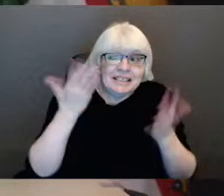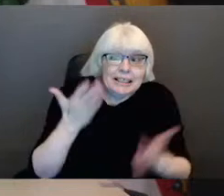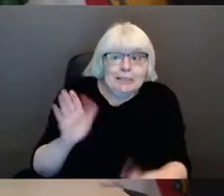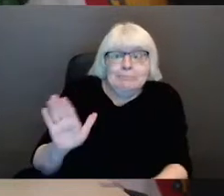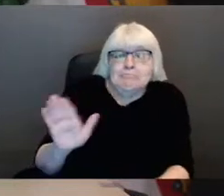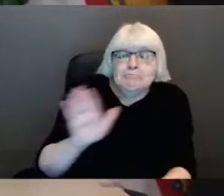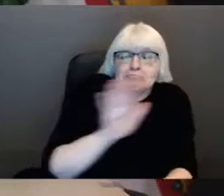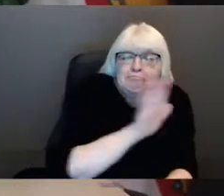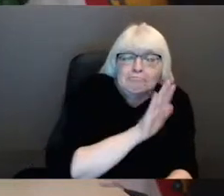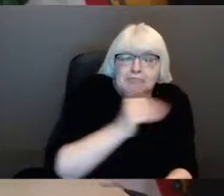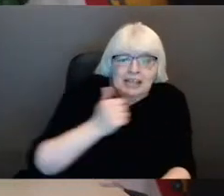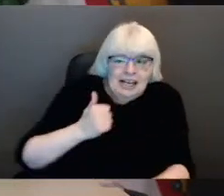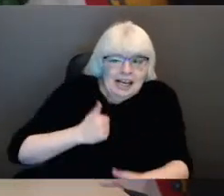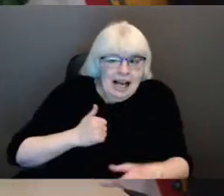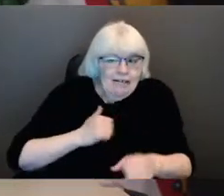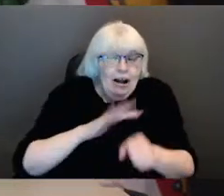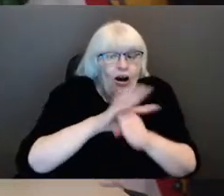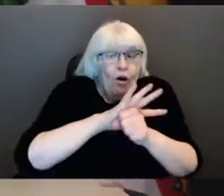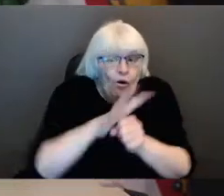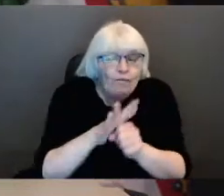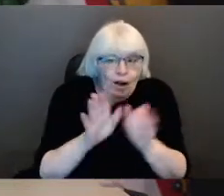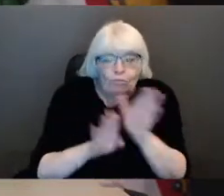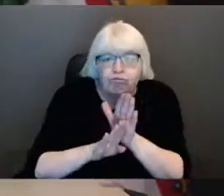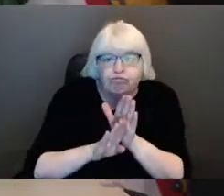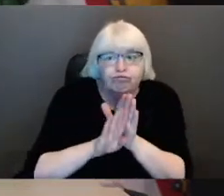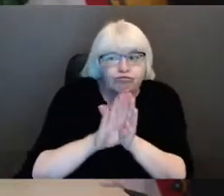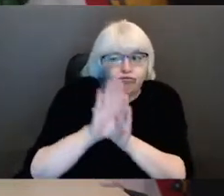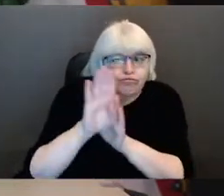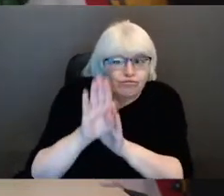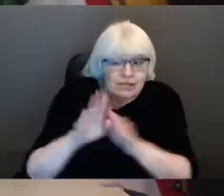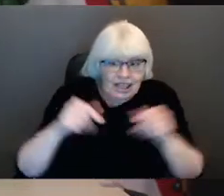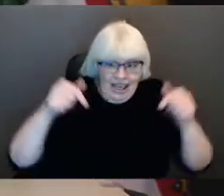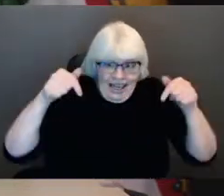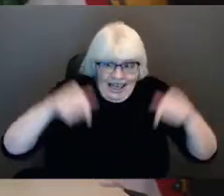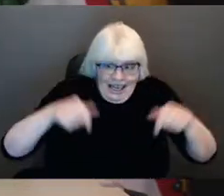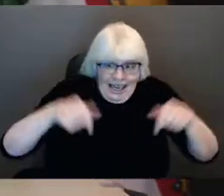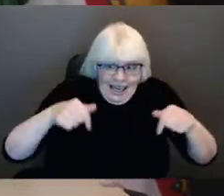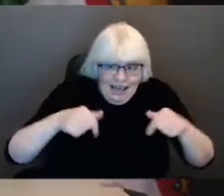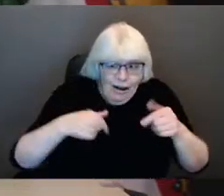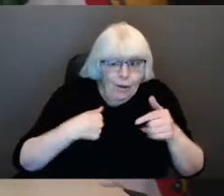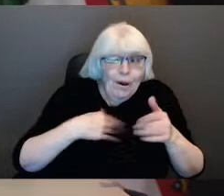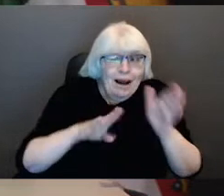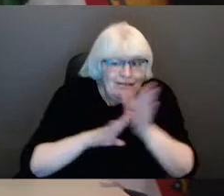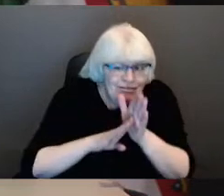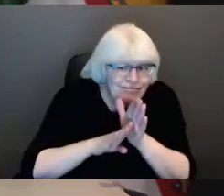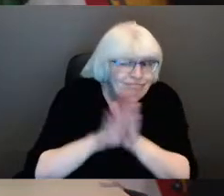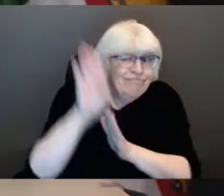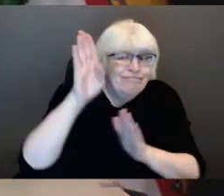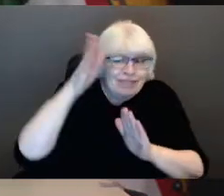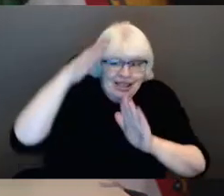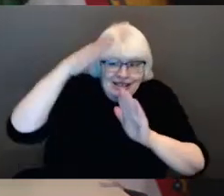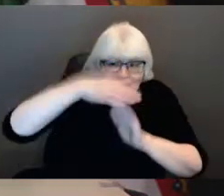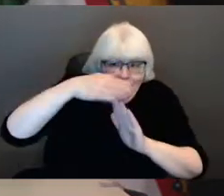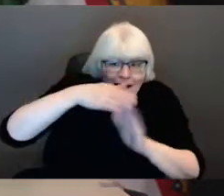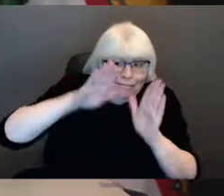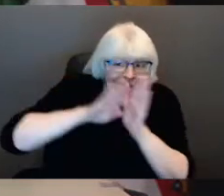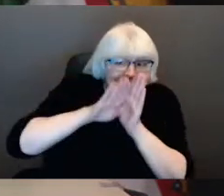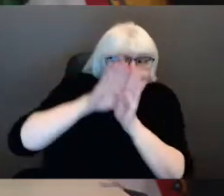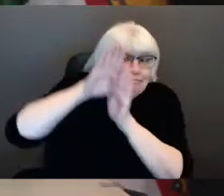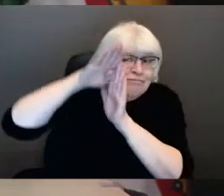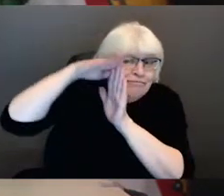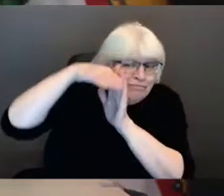so whether or not we have here or not, we're still trying to determine. Our numbers are trending in the right direction for the most